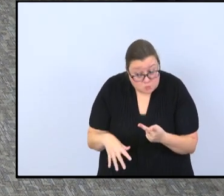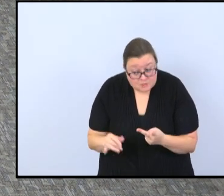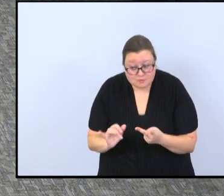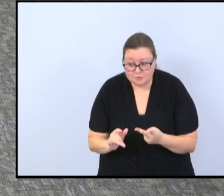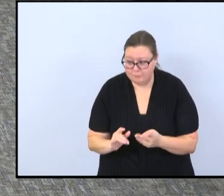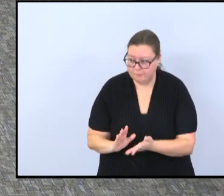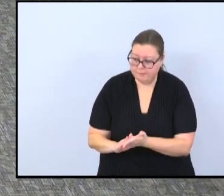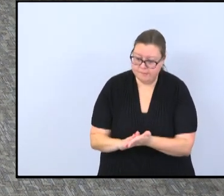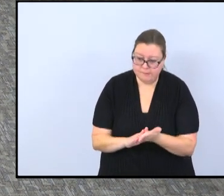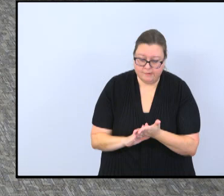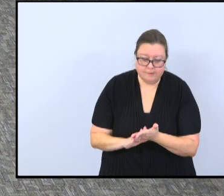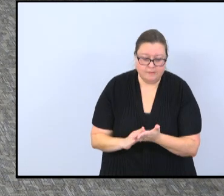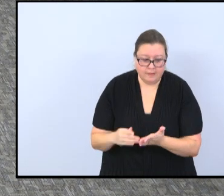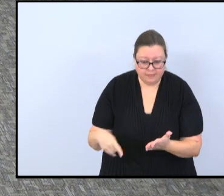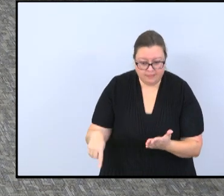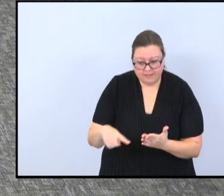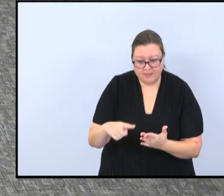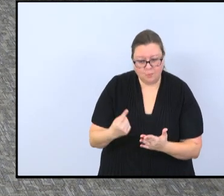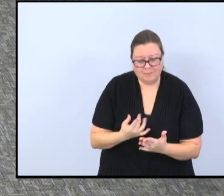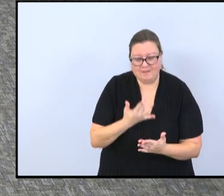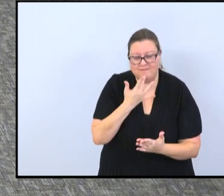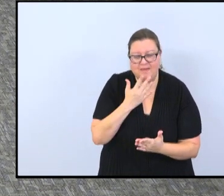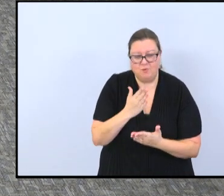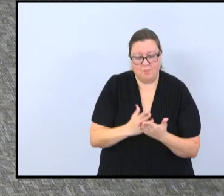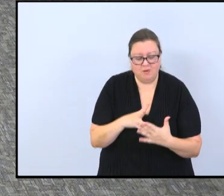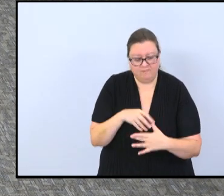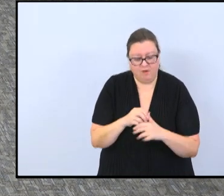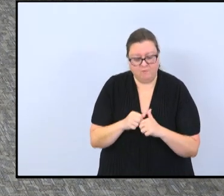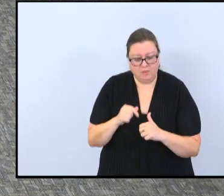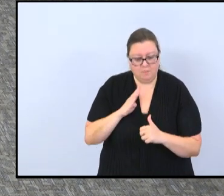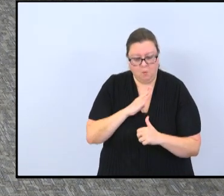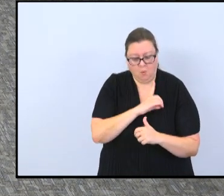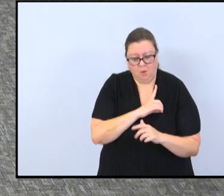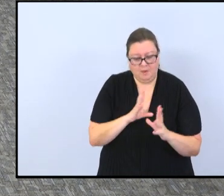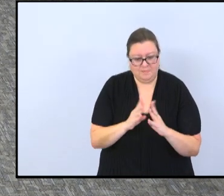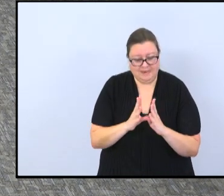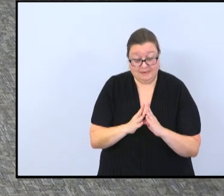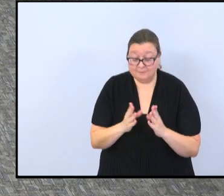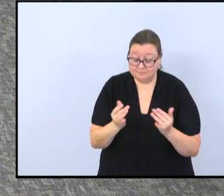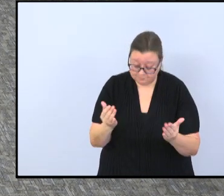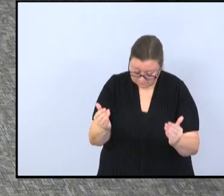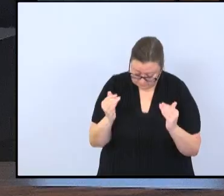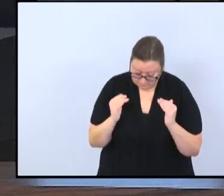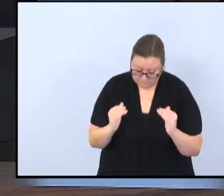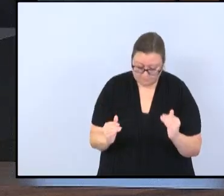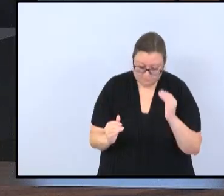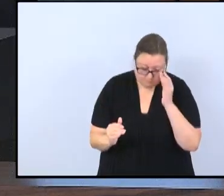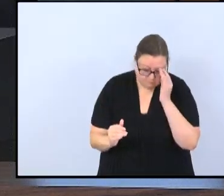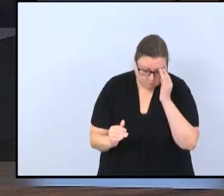is one of my favorite parts of our board meeting. So moving on